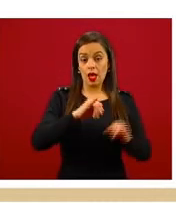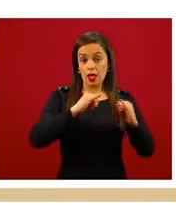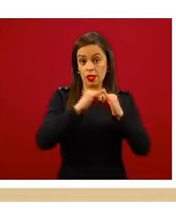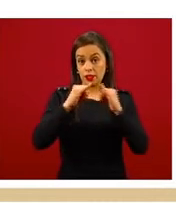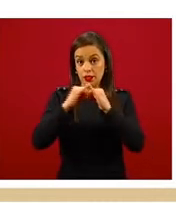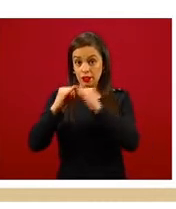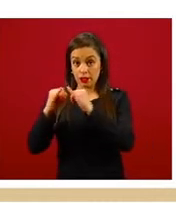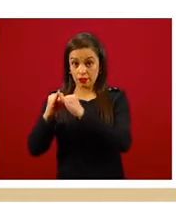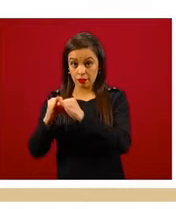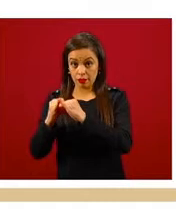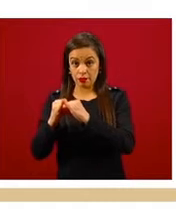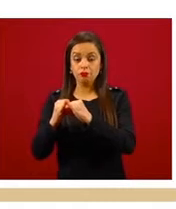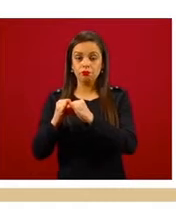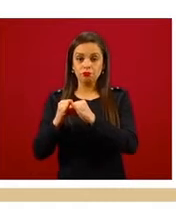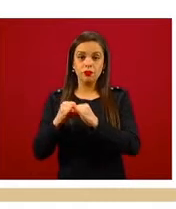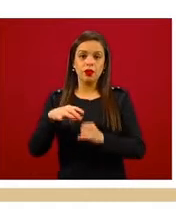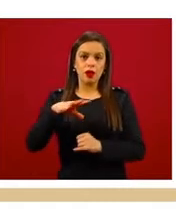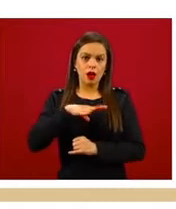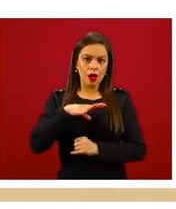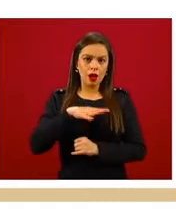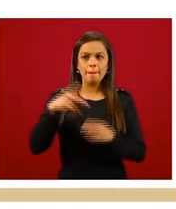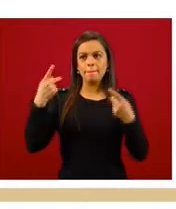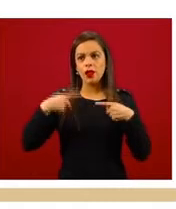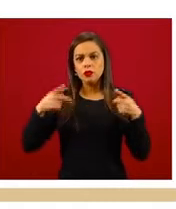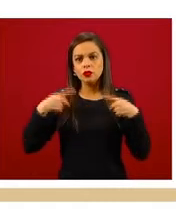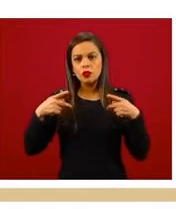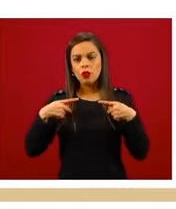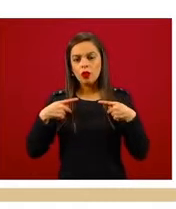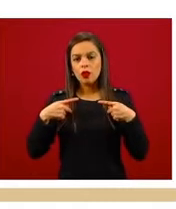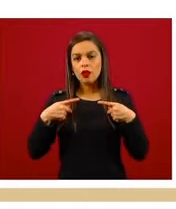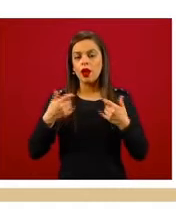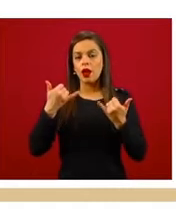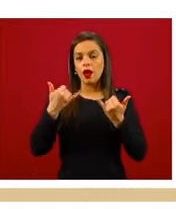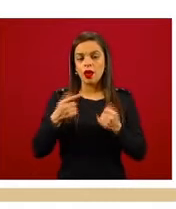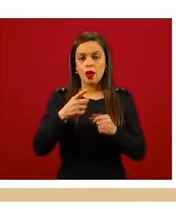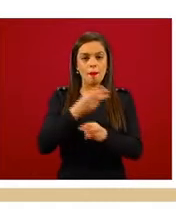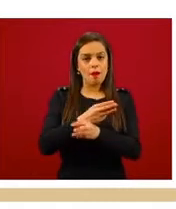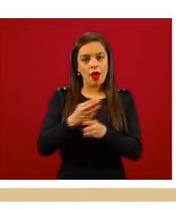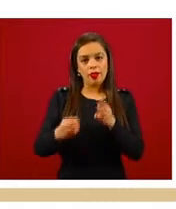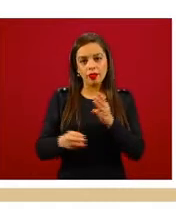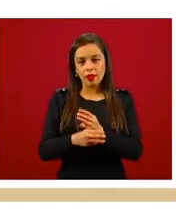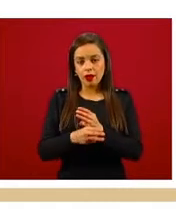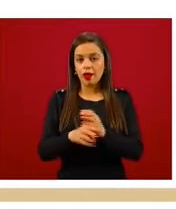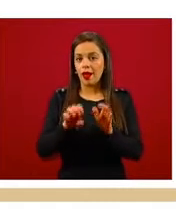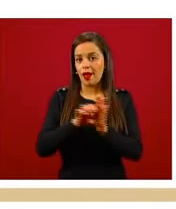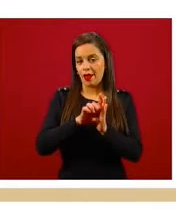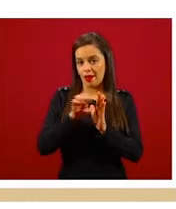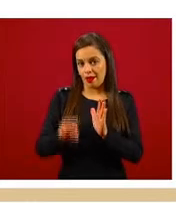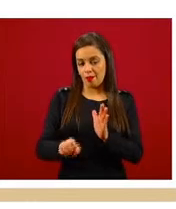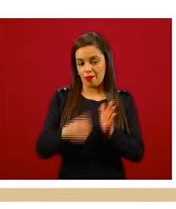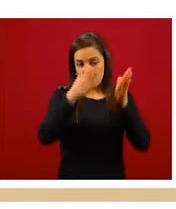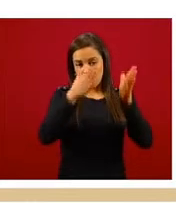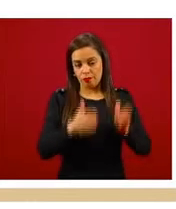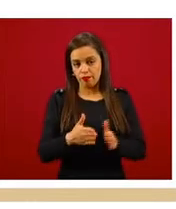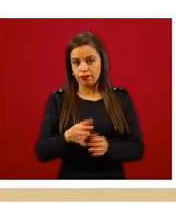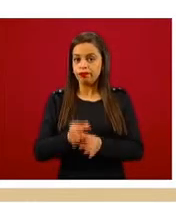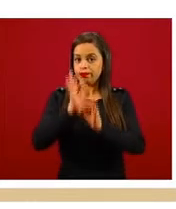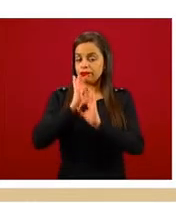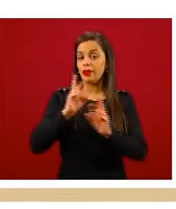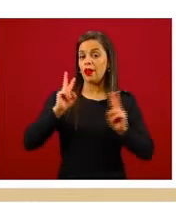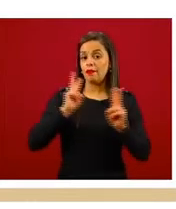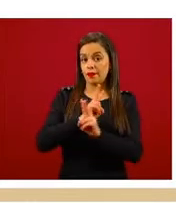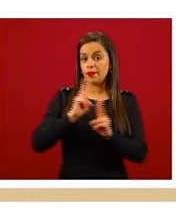this will make it so that the same institutions will be able to have personnel and equipment, just as